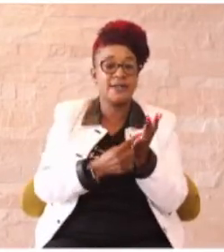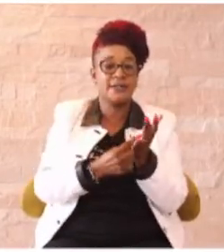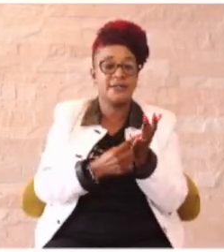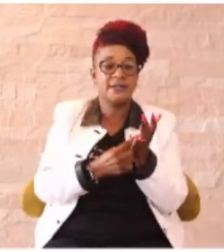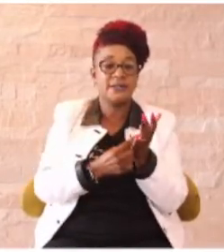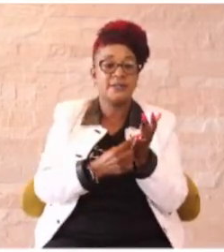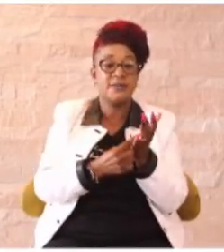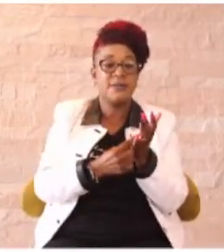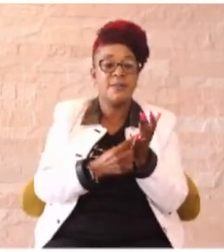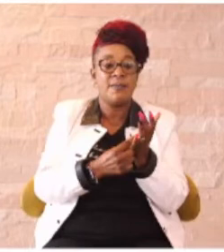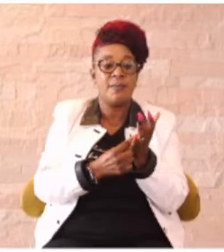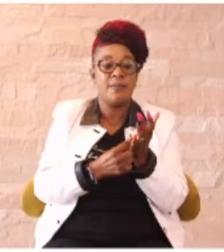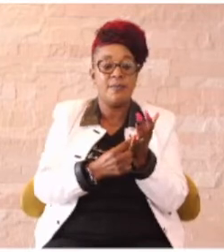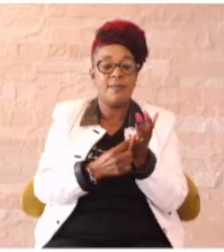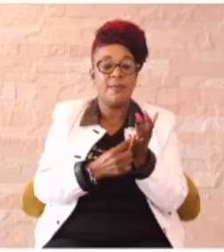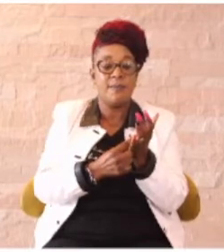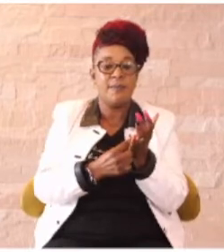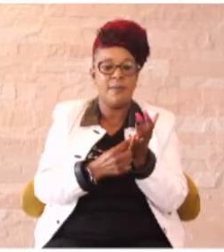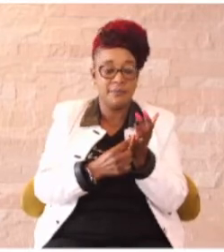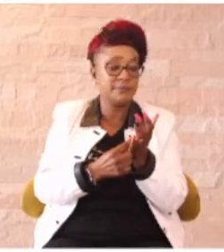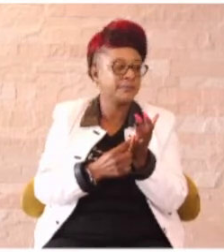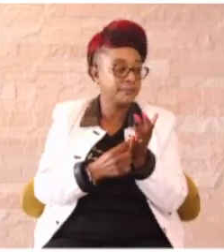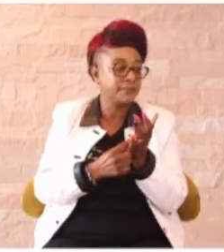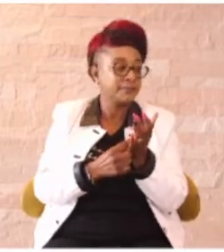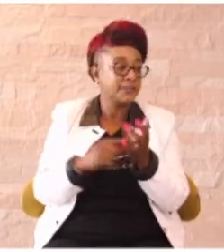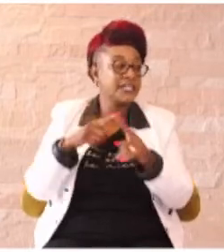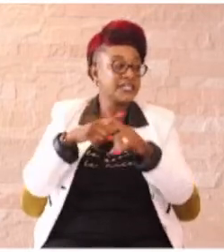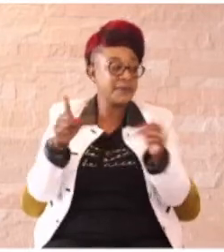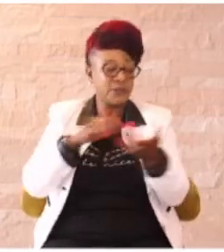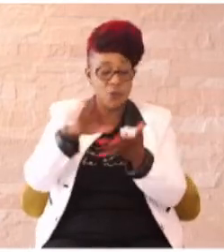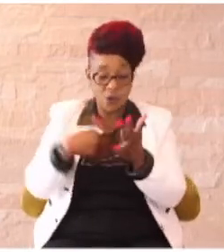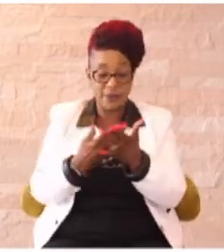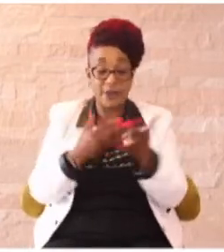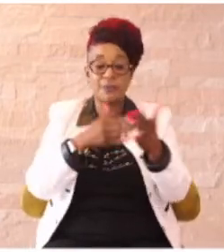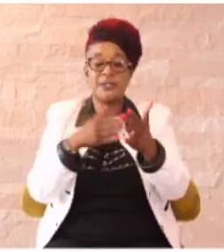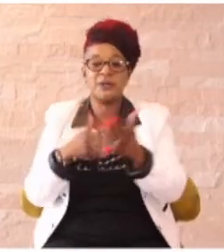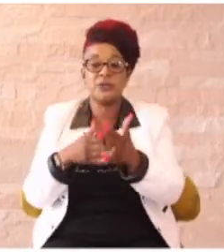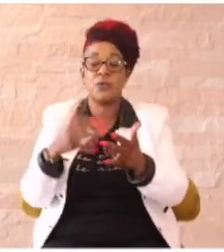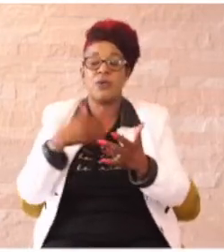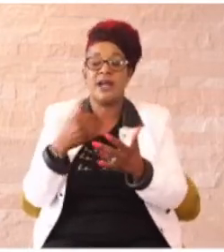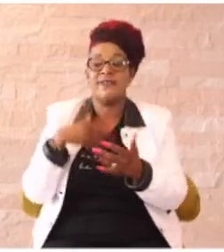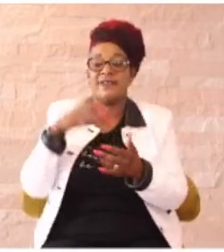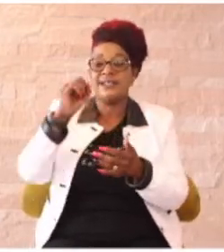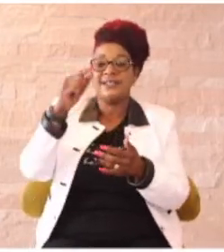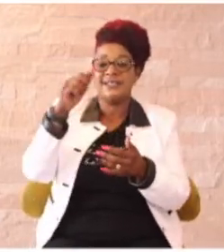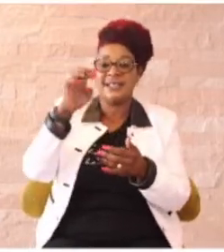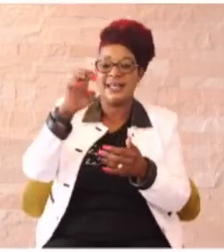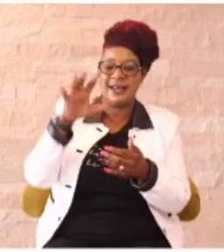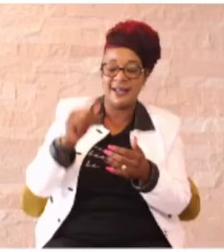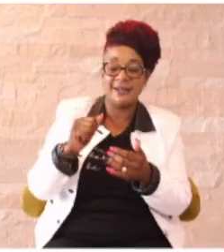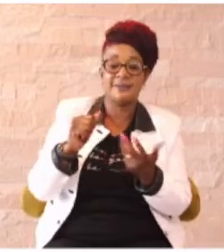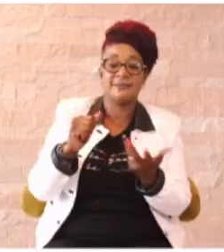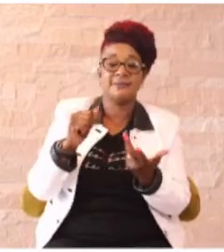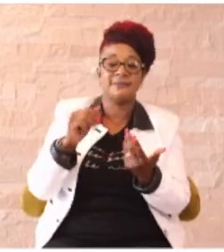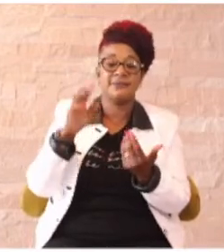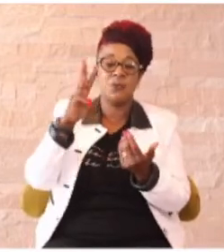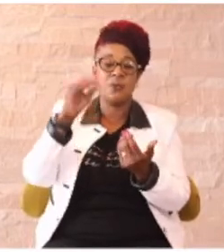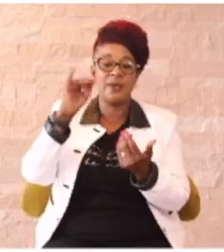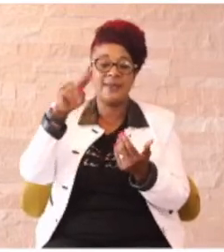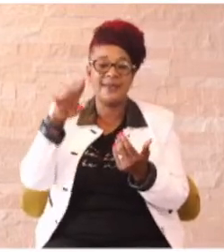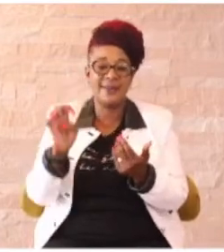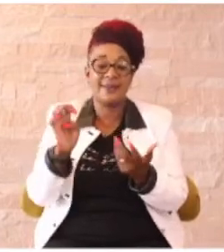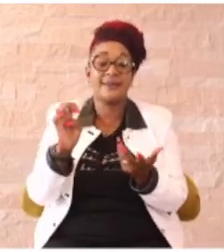what excites me about Uganda, despite all the obstacles, we still have Stella Nyanzi there, Winnie Byanyama. I mean,